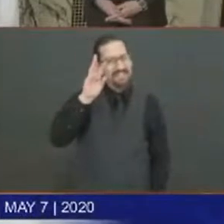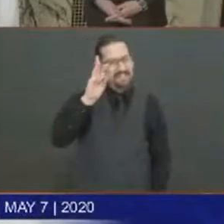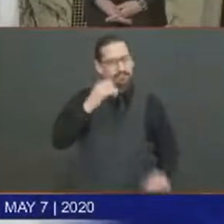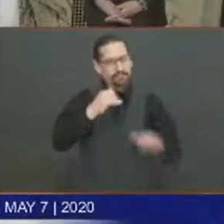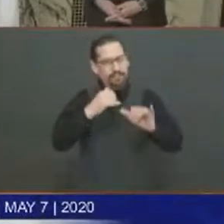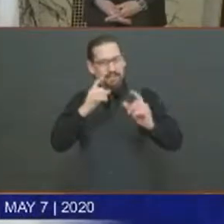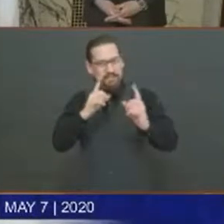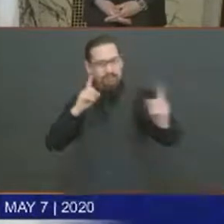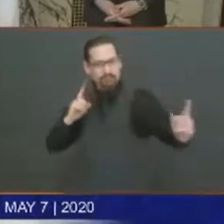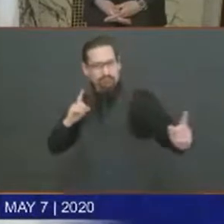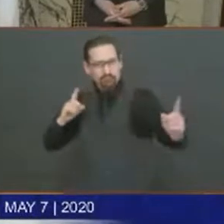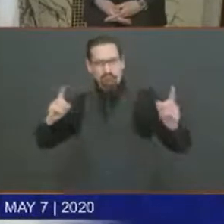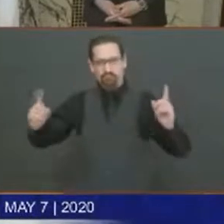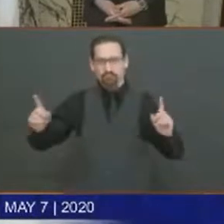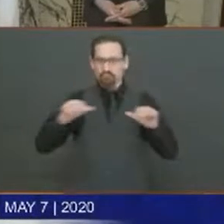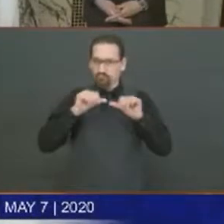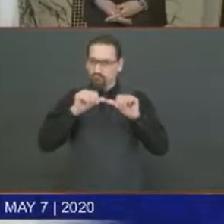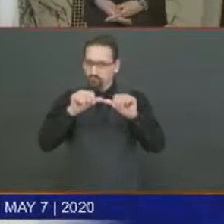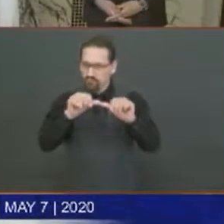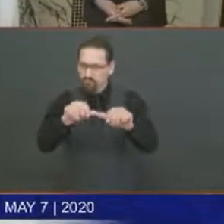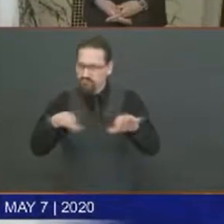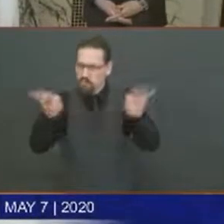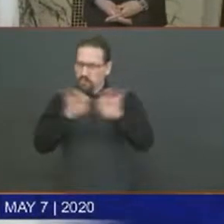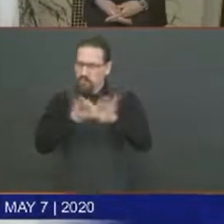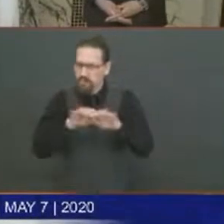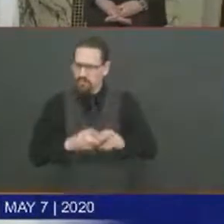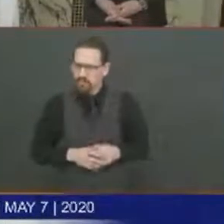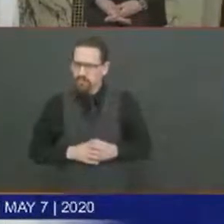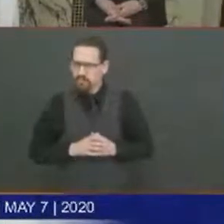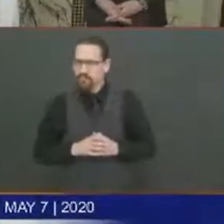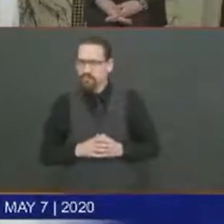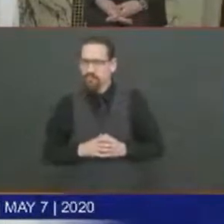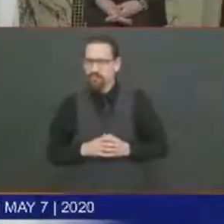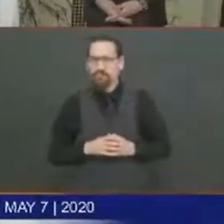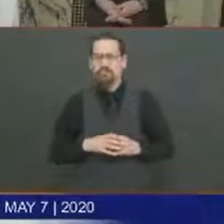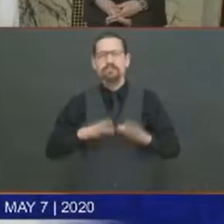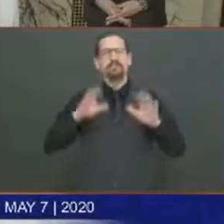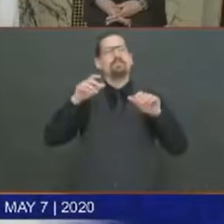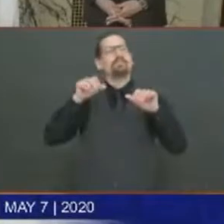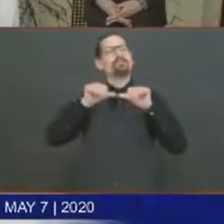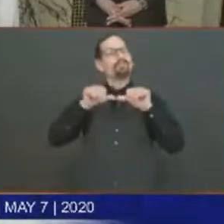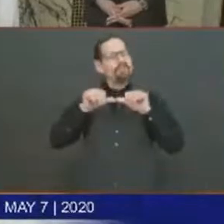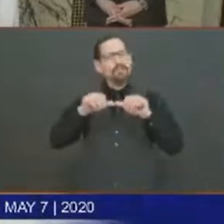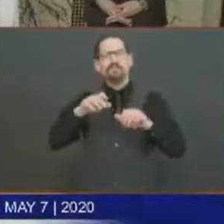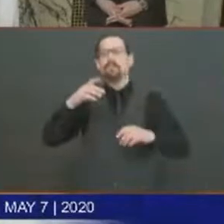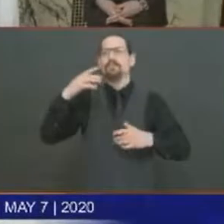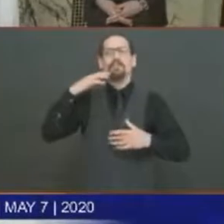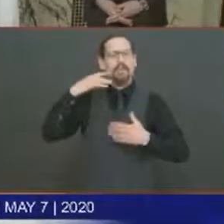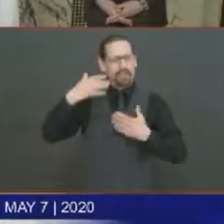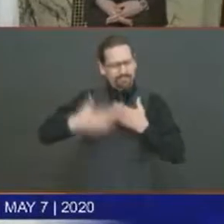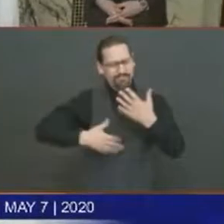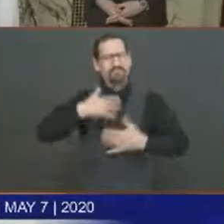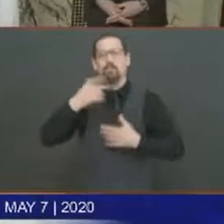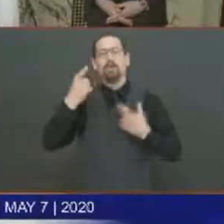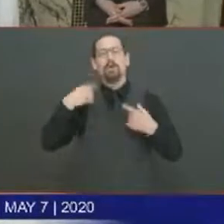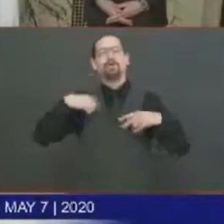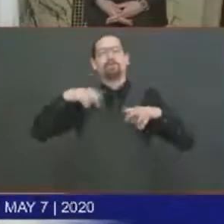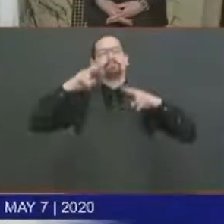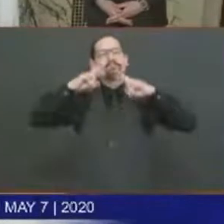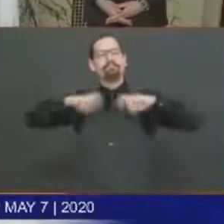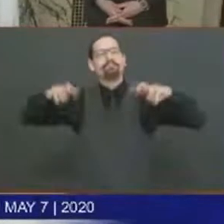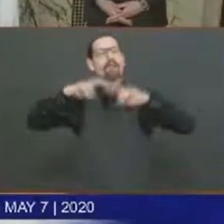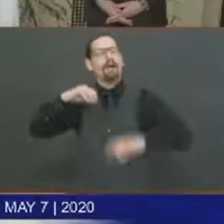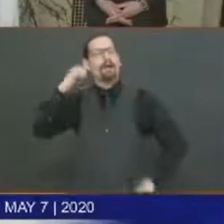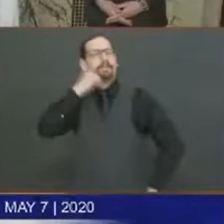Going forward, I'm going to be reevaluating everything really every day and every